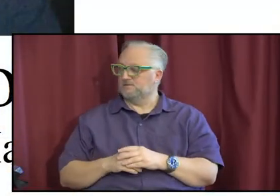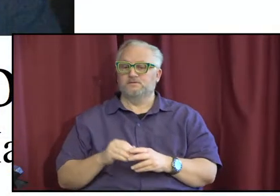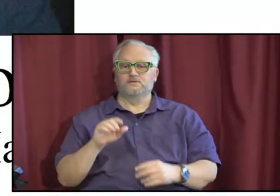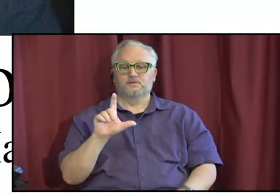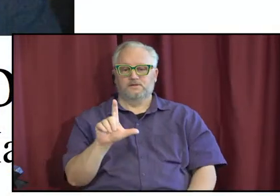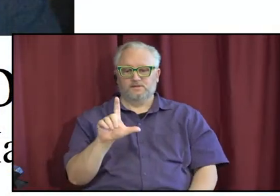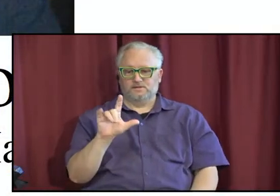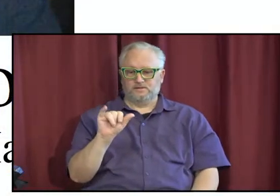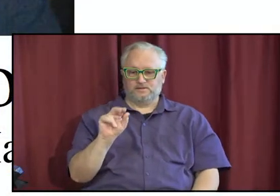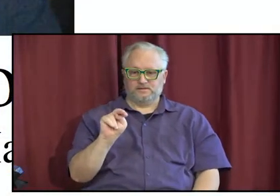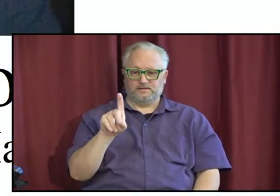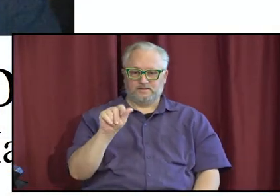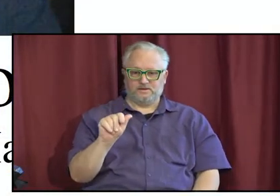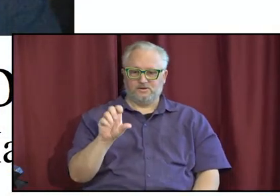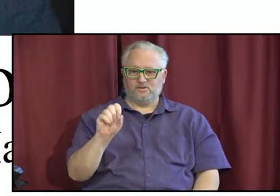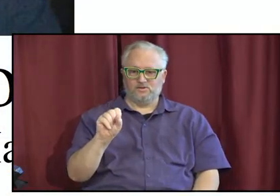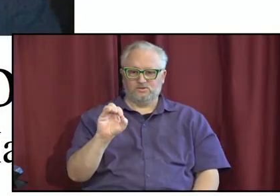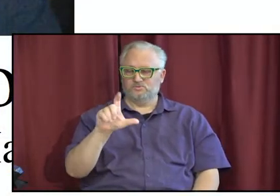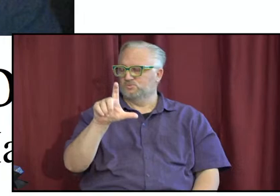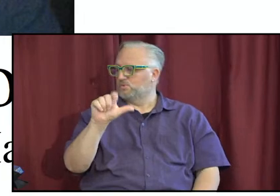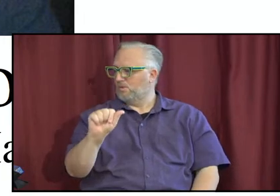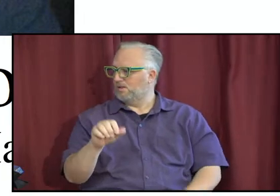Linda Sola.